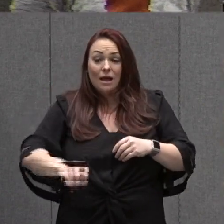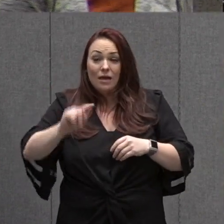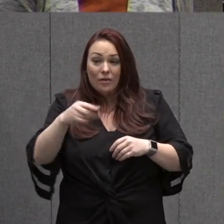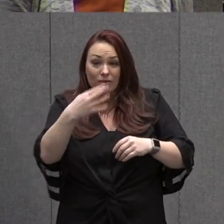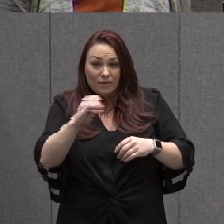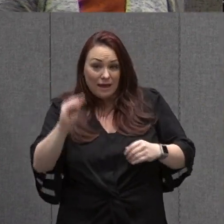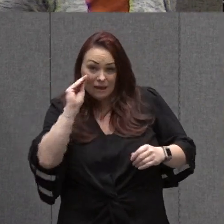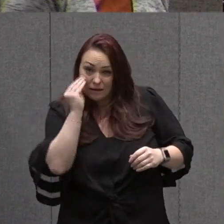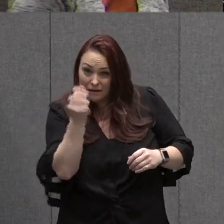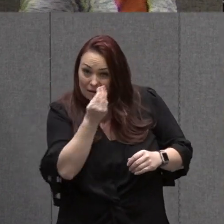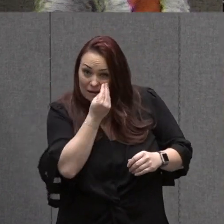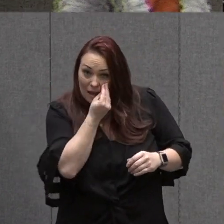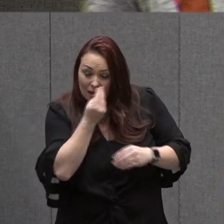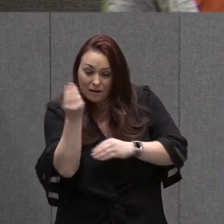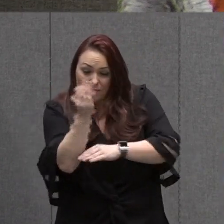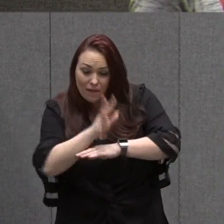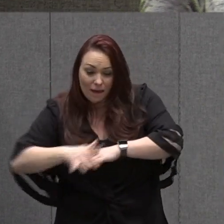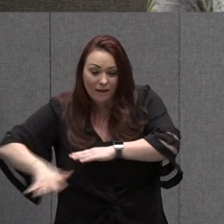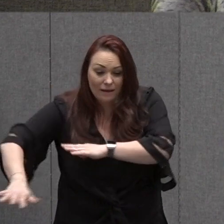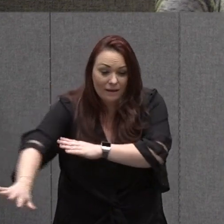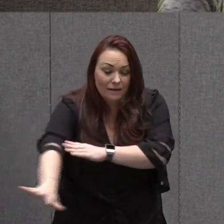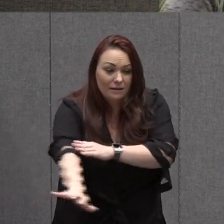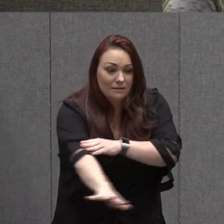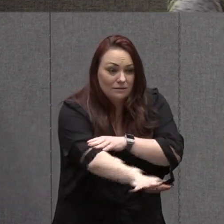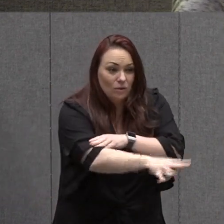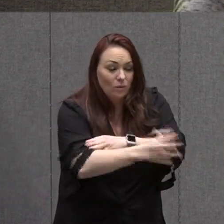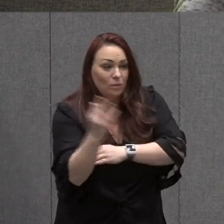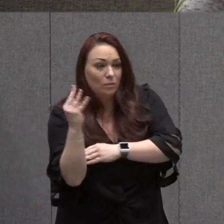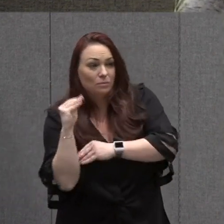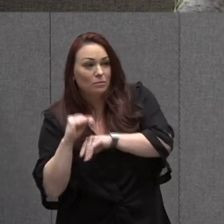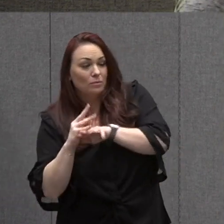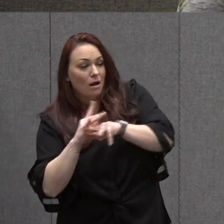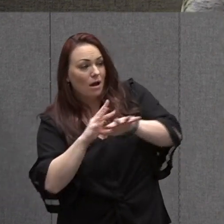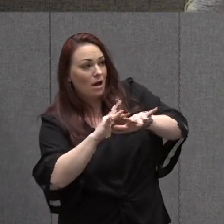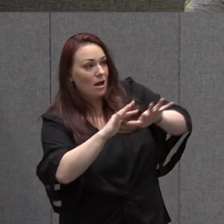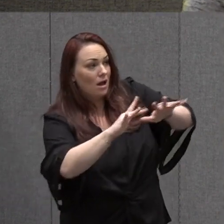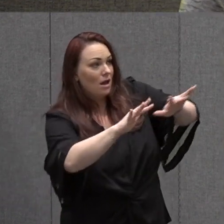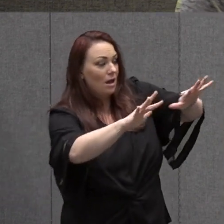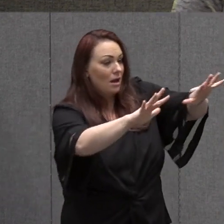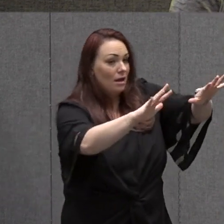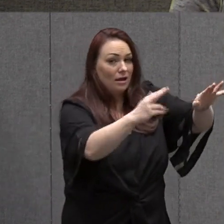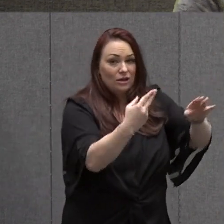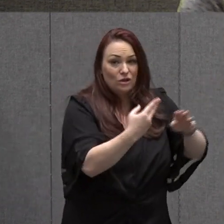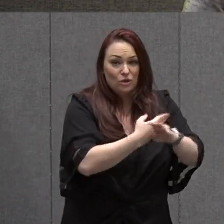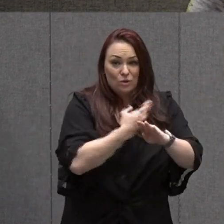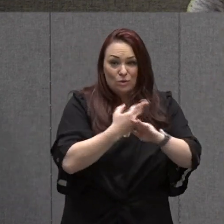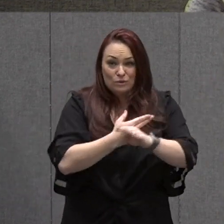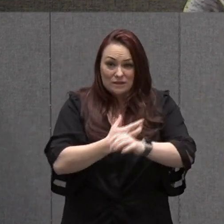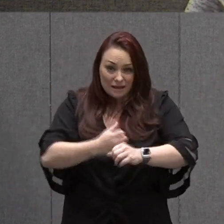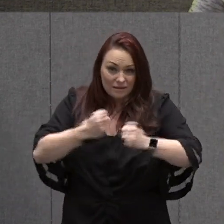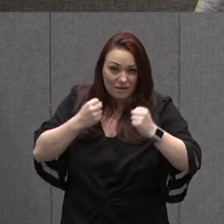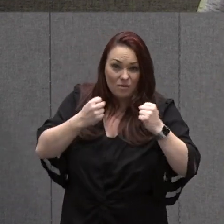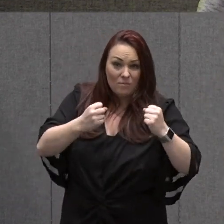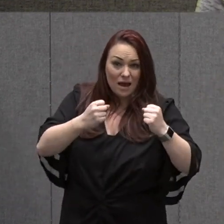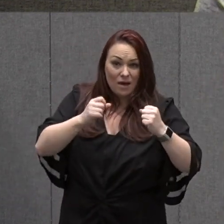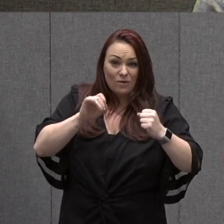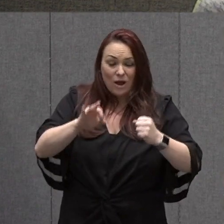dandelions in the field disperse their seeds using the power of the